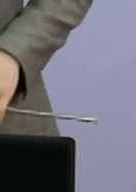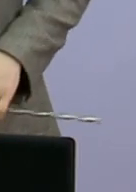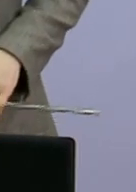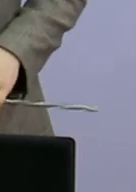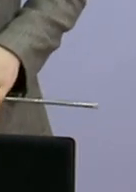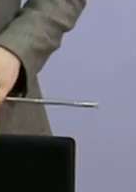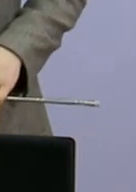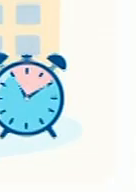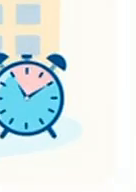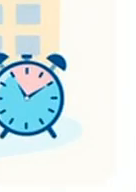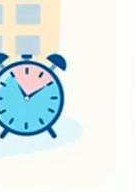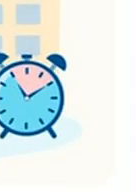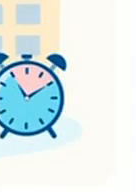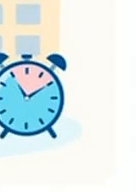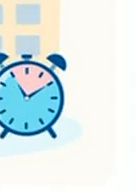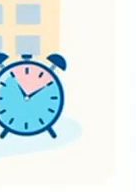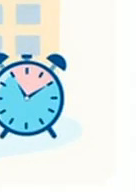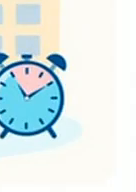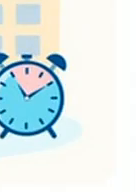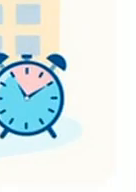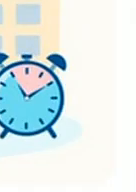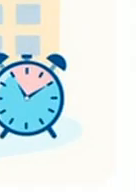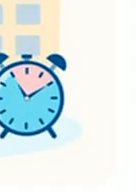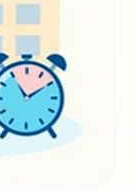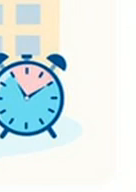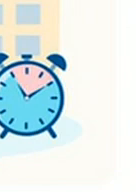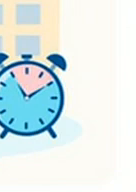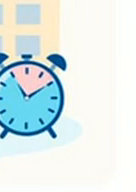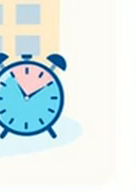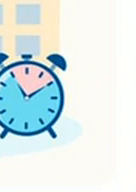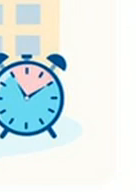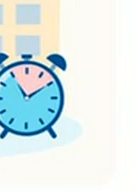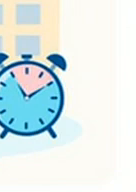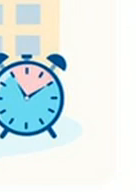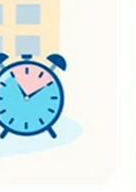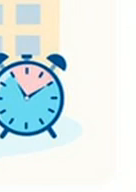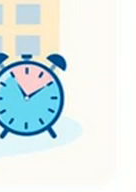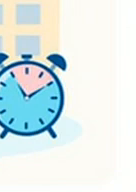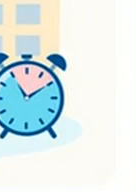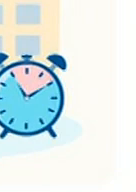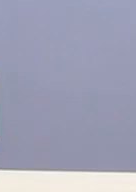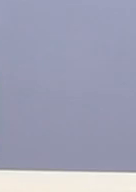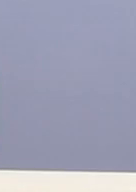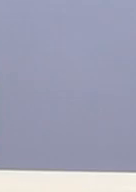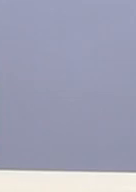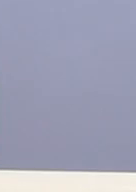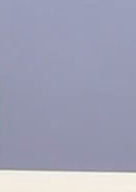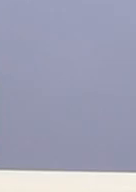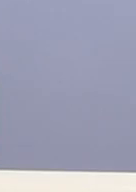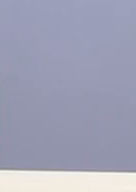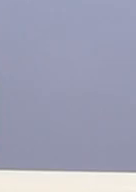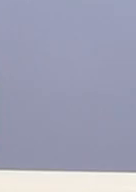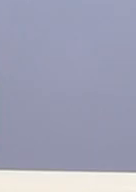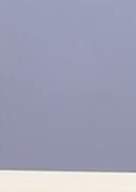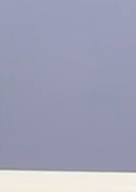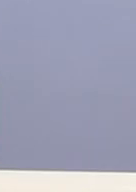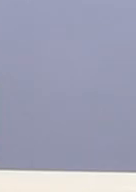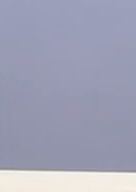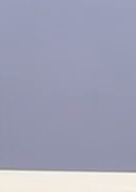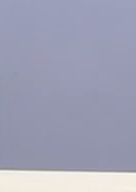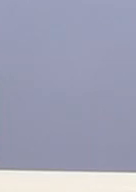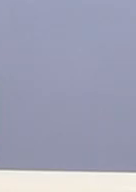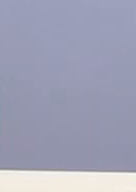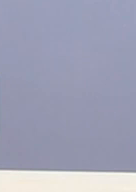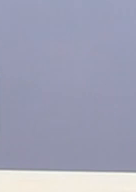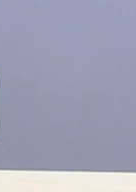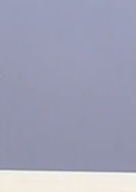week, every month. These time expressions are used with present simple. Dear pupils, practice makes